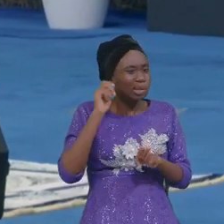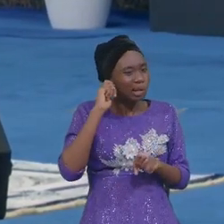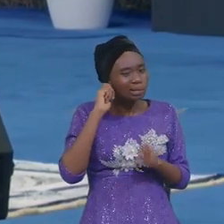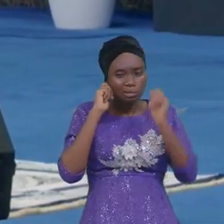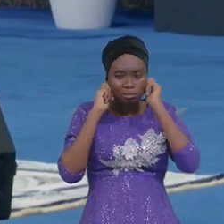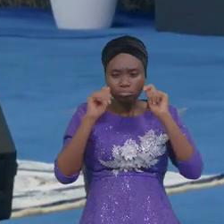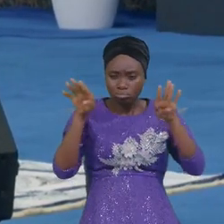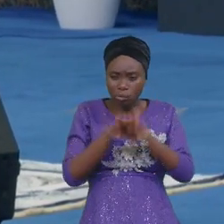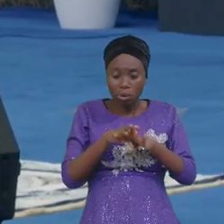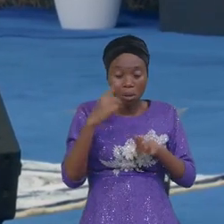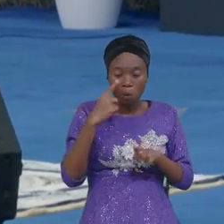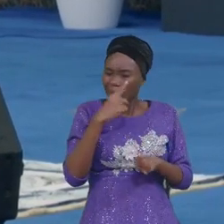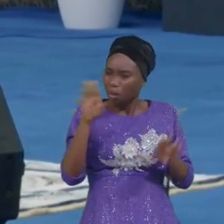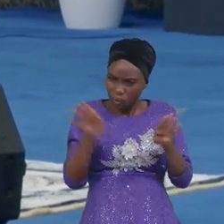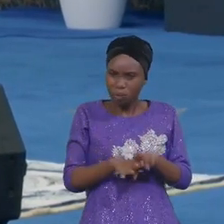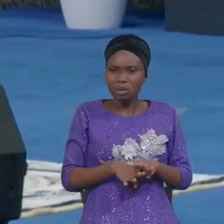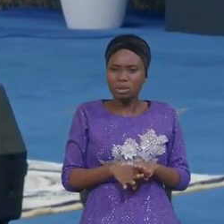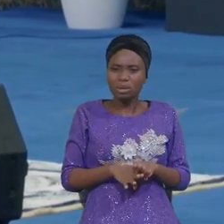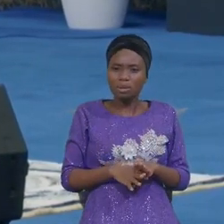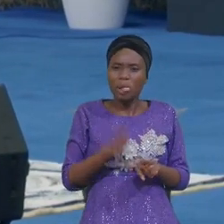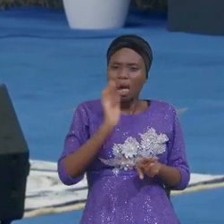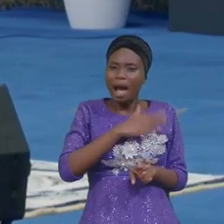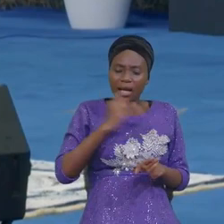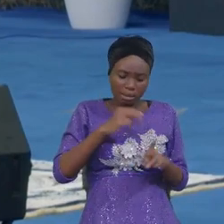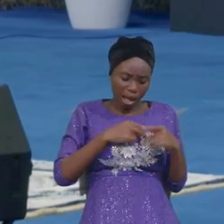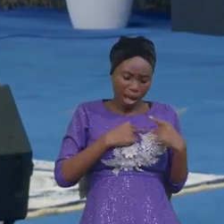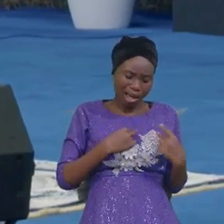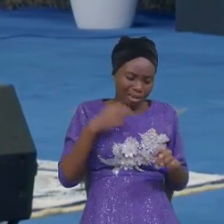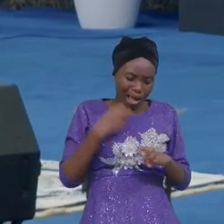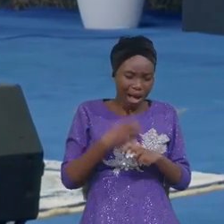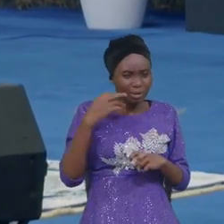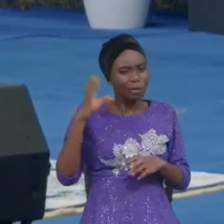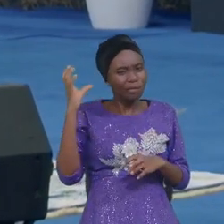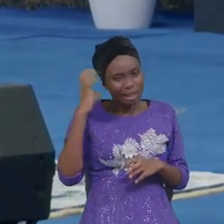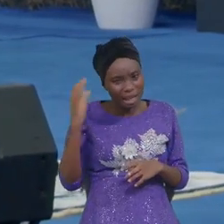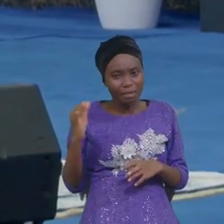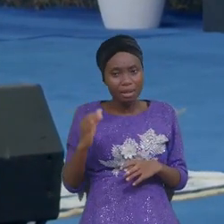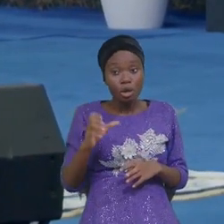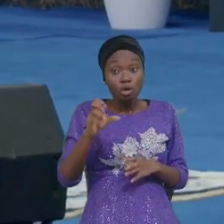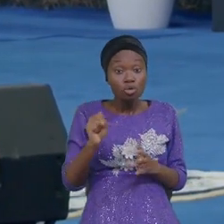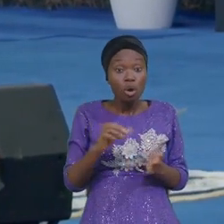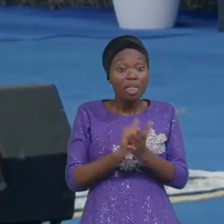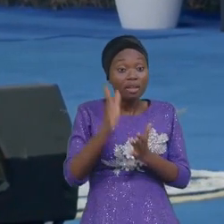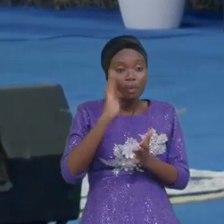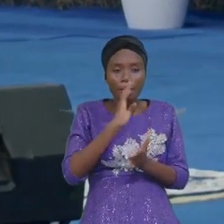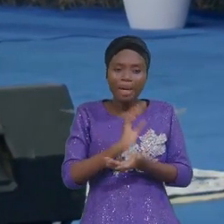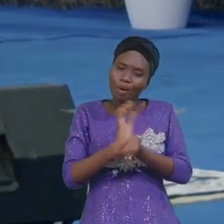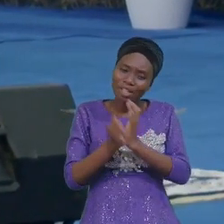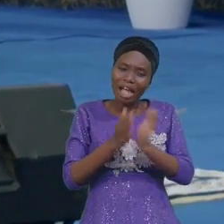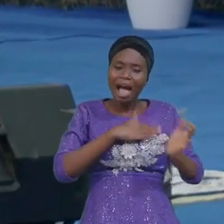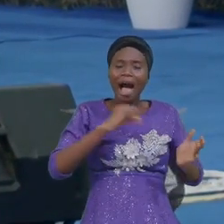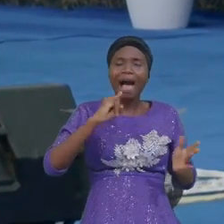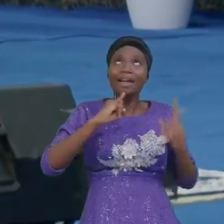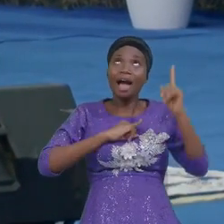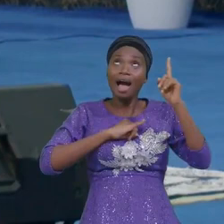their eyes, and they made their hearts dull of hearing, lest they should be converted and I